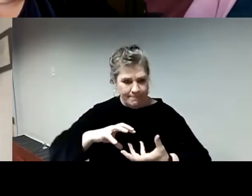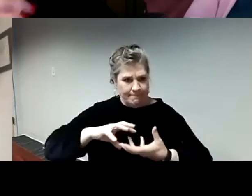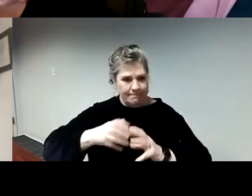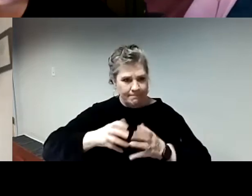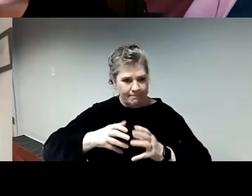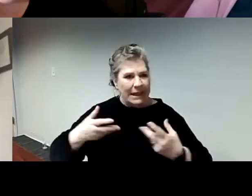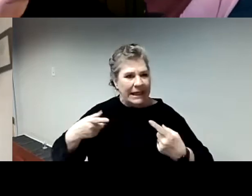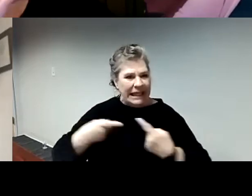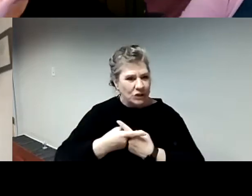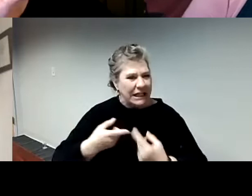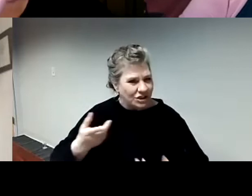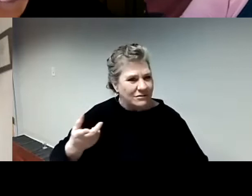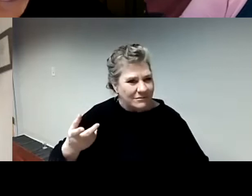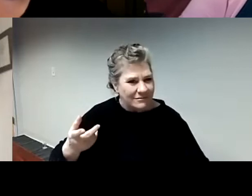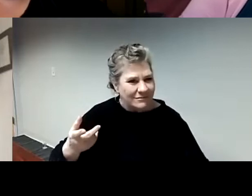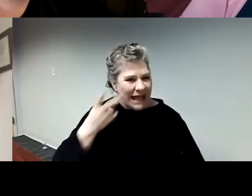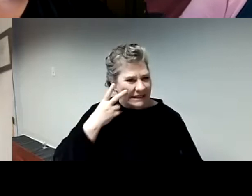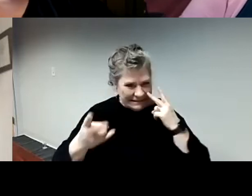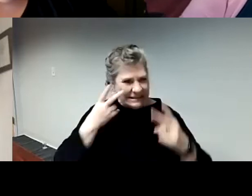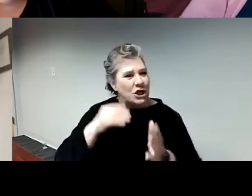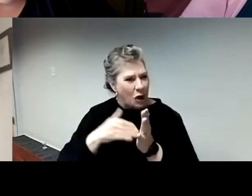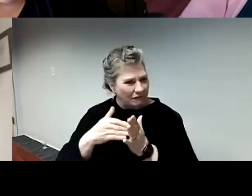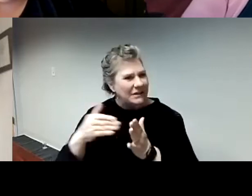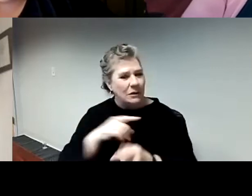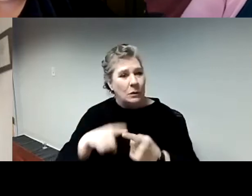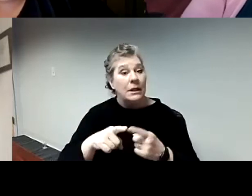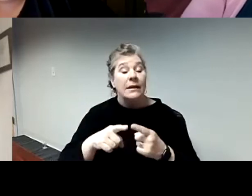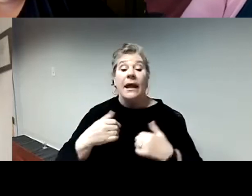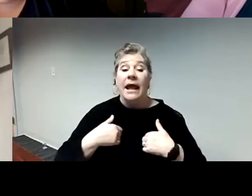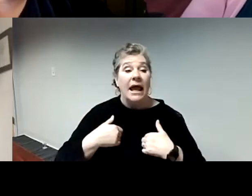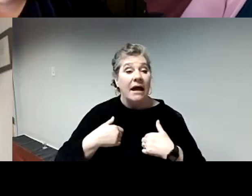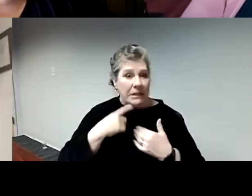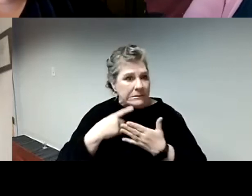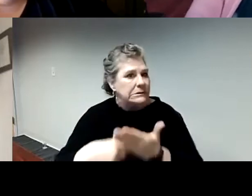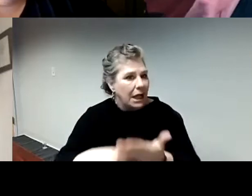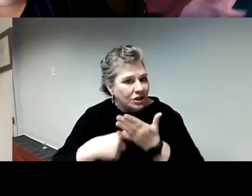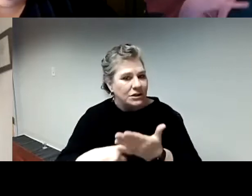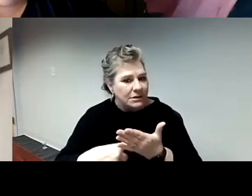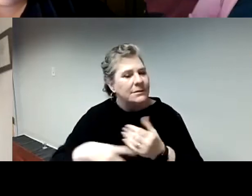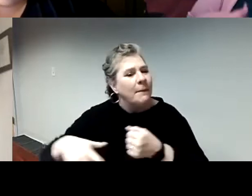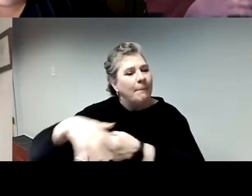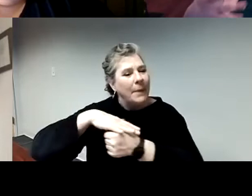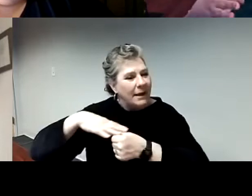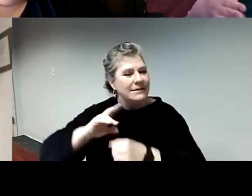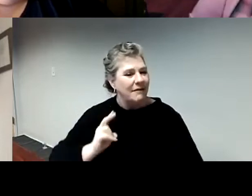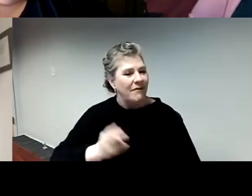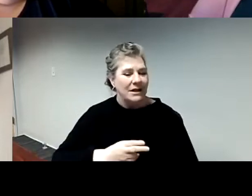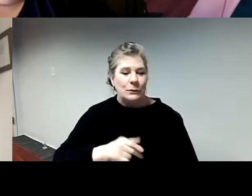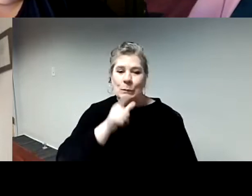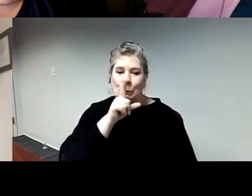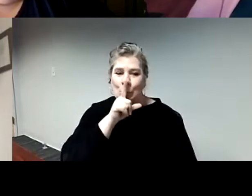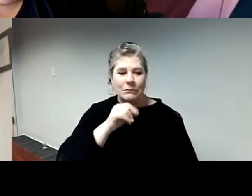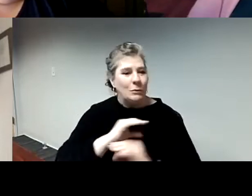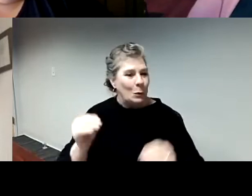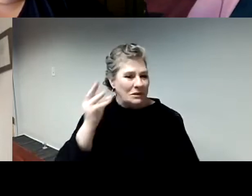And it's, yeah, I see it a lot, especially when we're having these discussions, like amongst, you know, those of us who don't have this